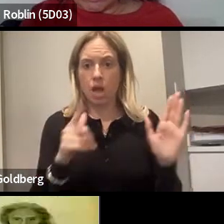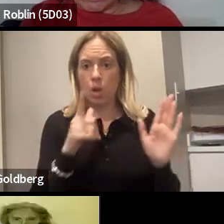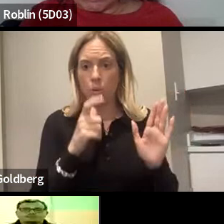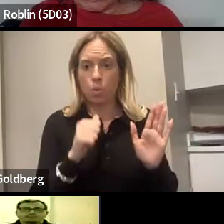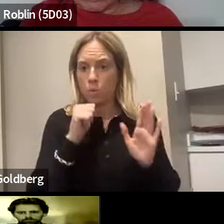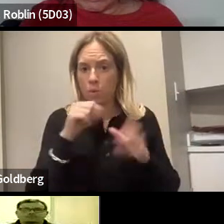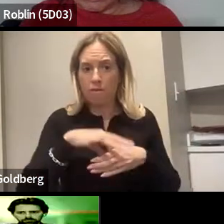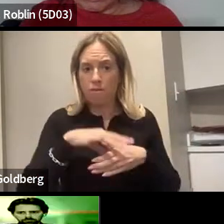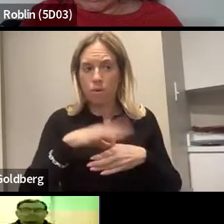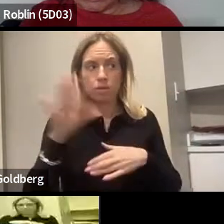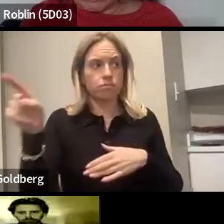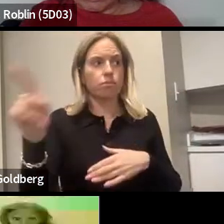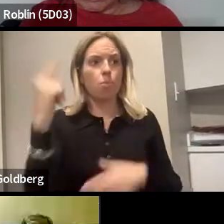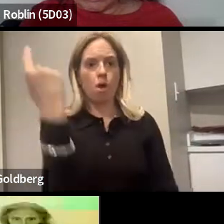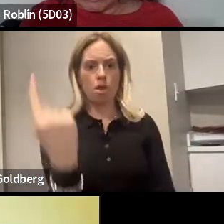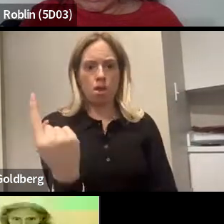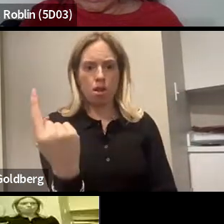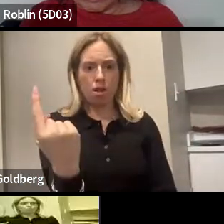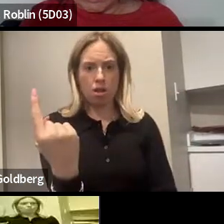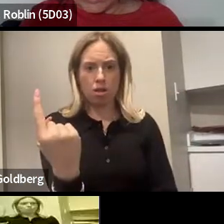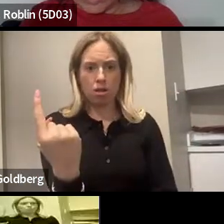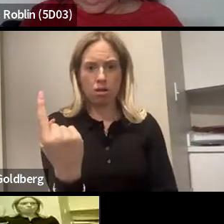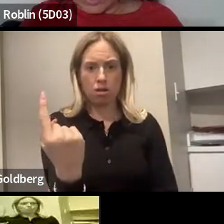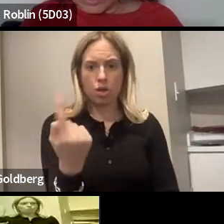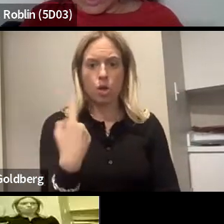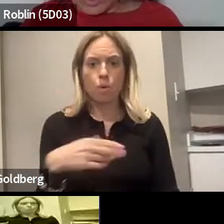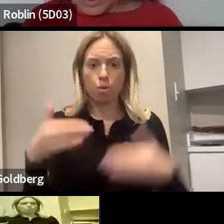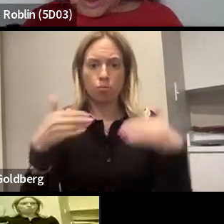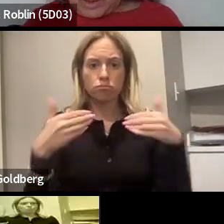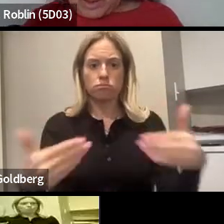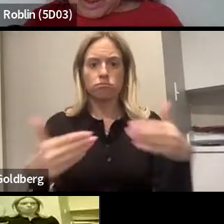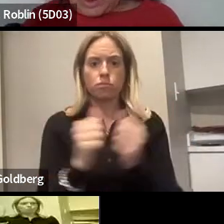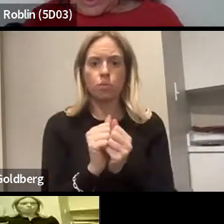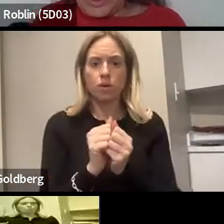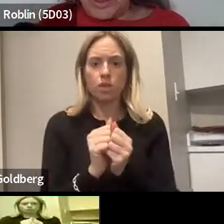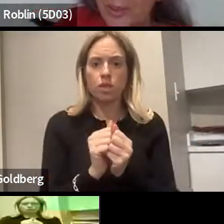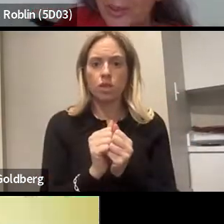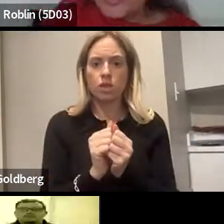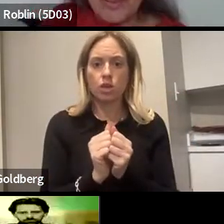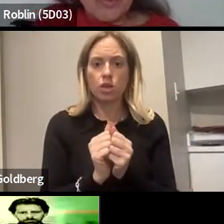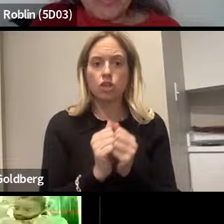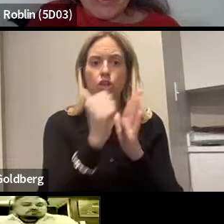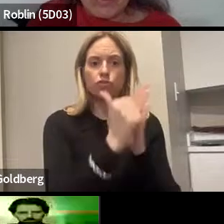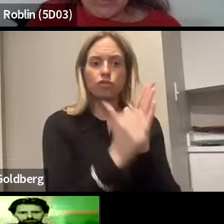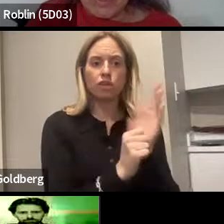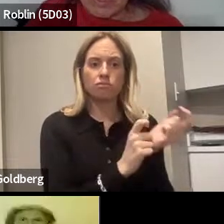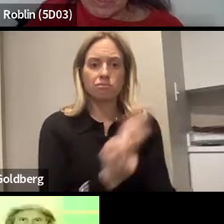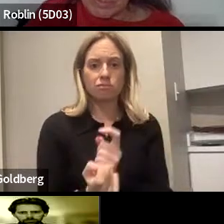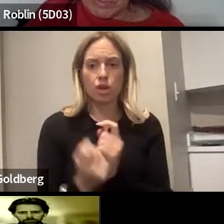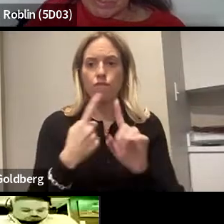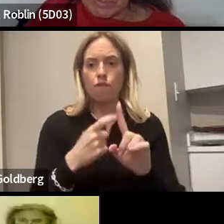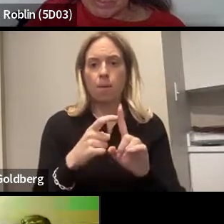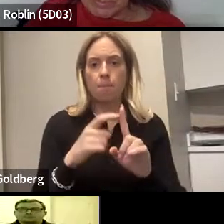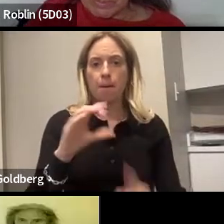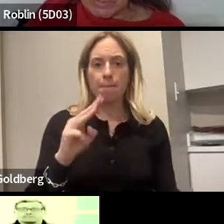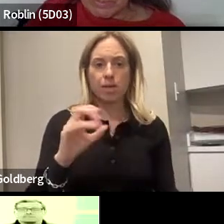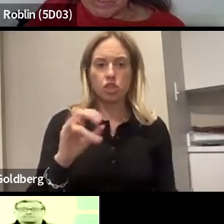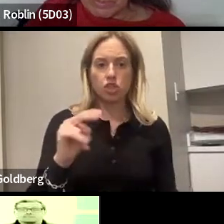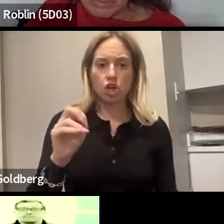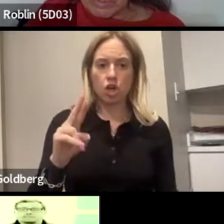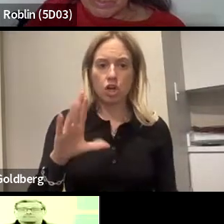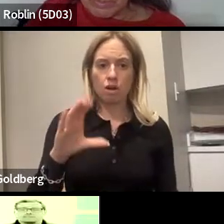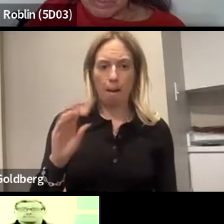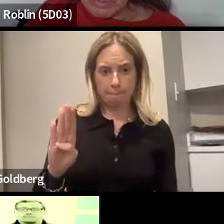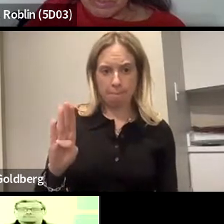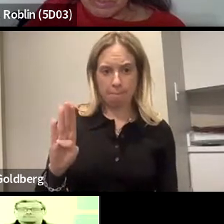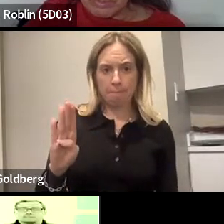abstain. Okay, the ayes have it. We'll proceed and move forward with adjusting the agenda as presented by Commissioner Cobb.